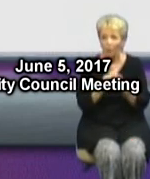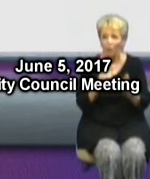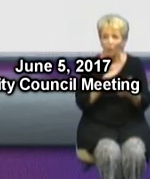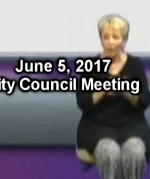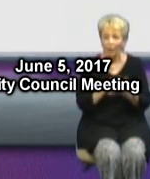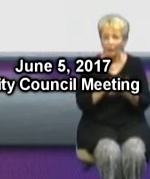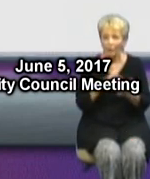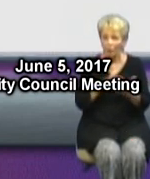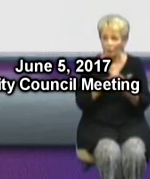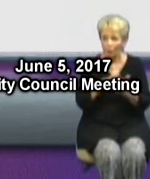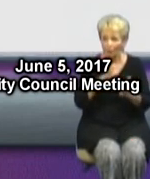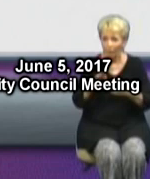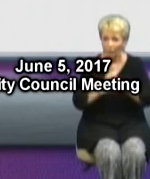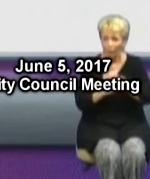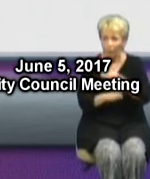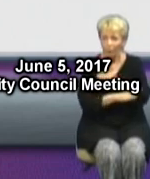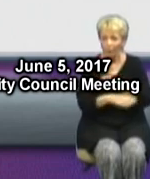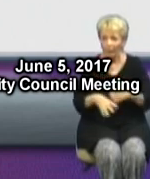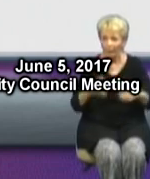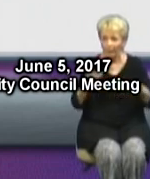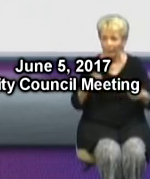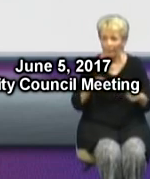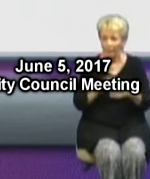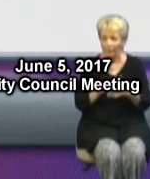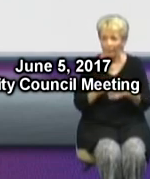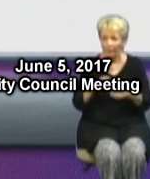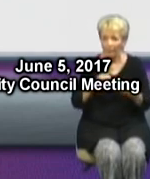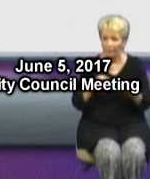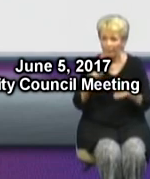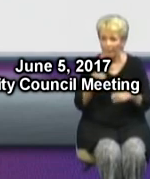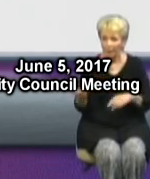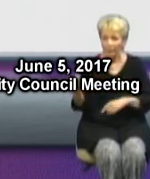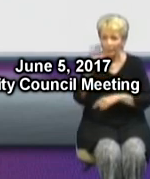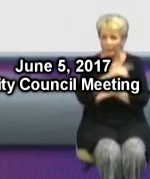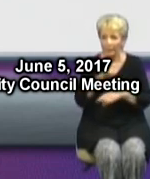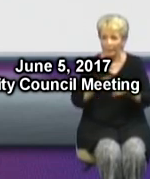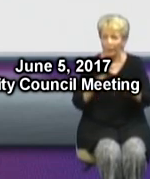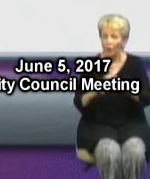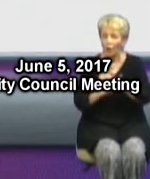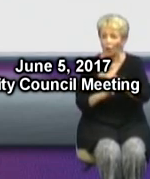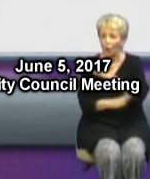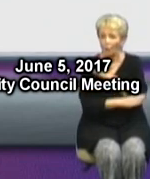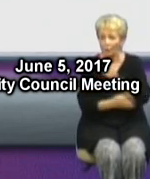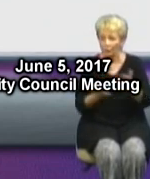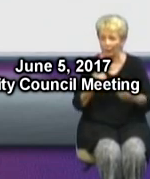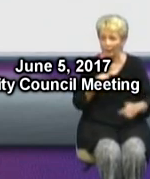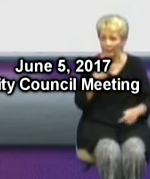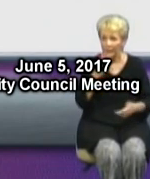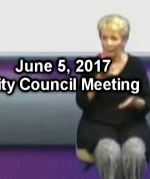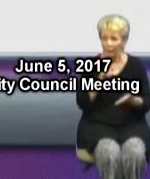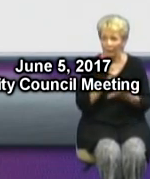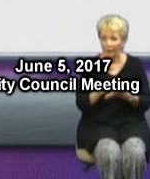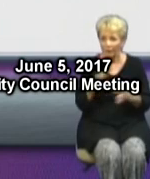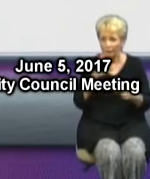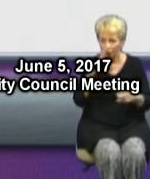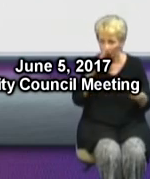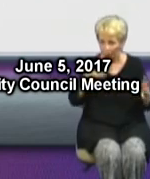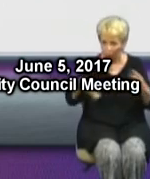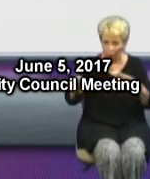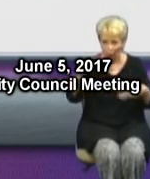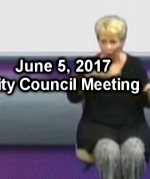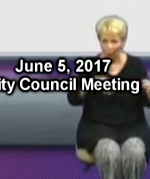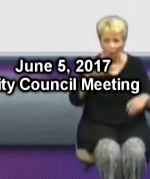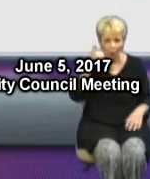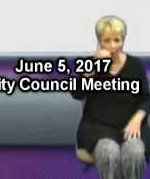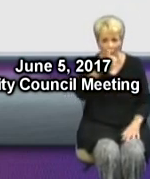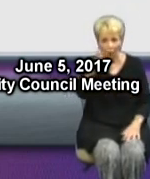rough trash pickup that happens in this community on the same day as garbage service. I can tell you that if you look around, if you call